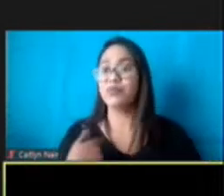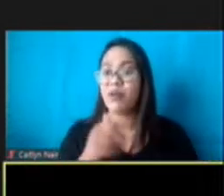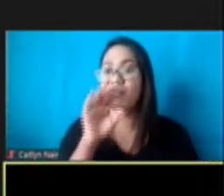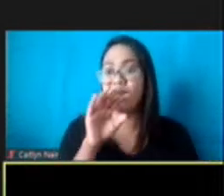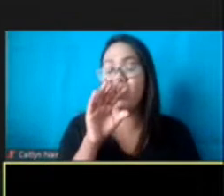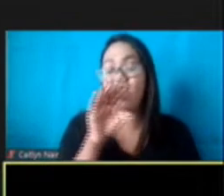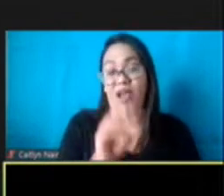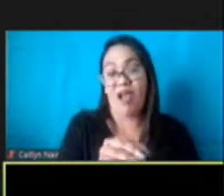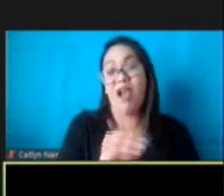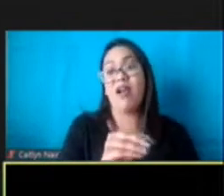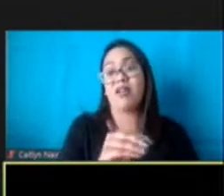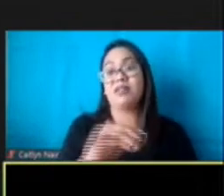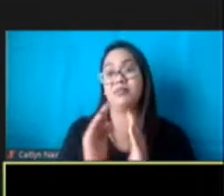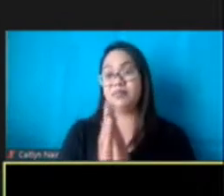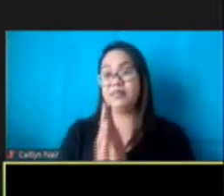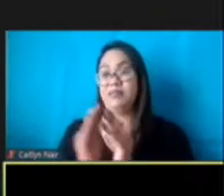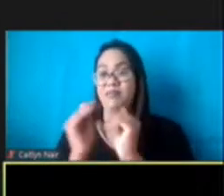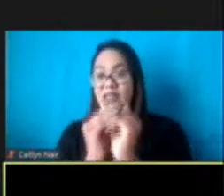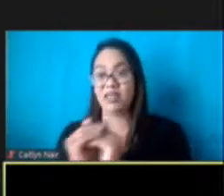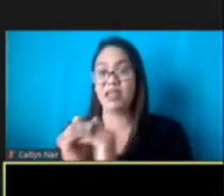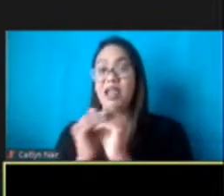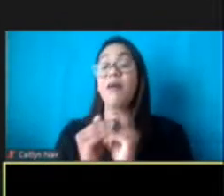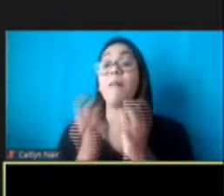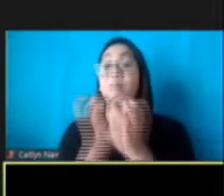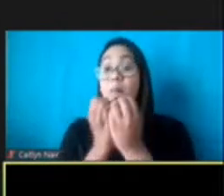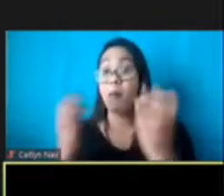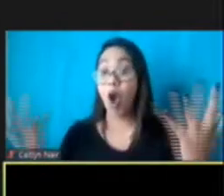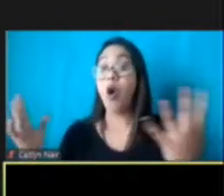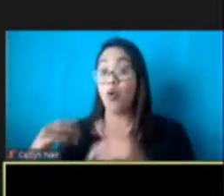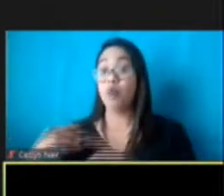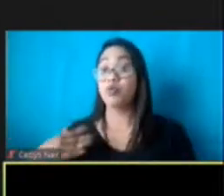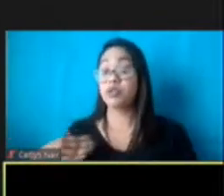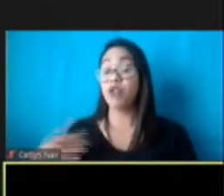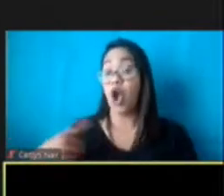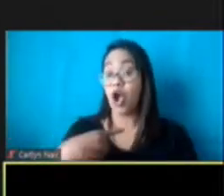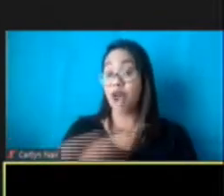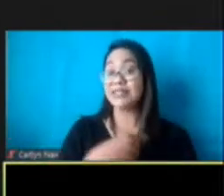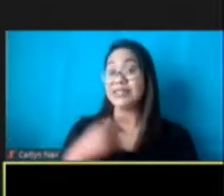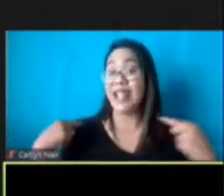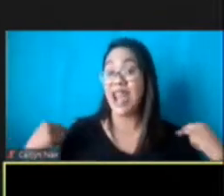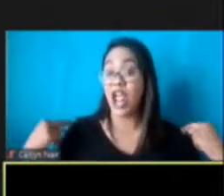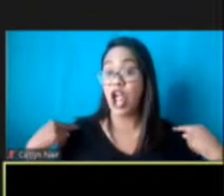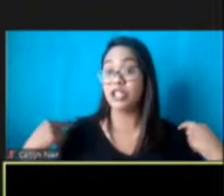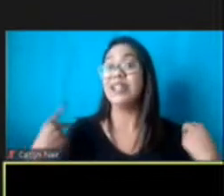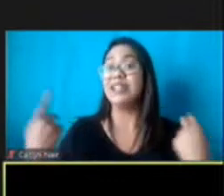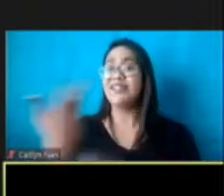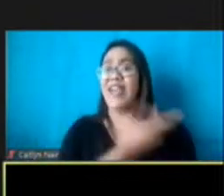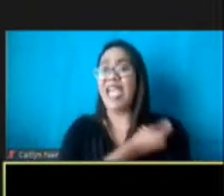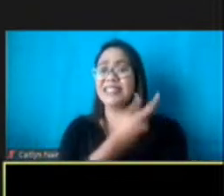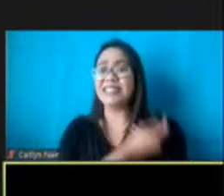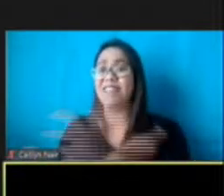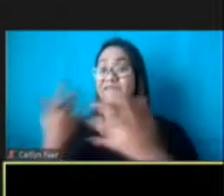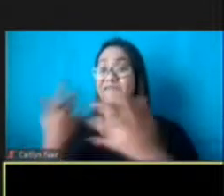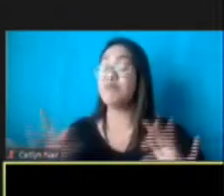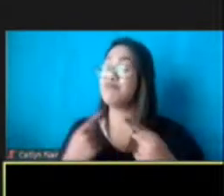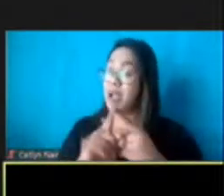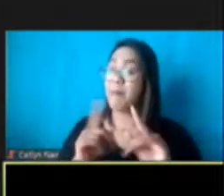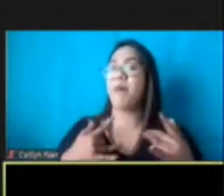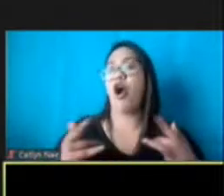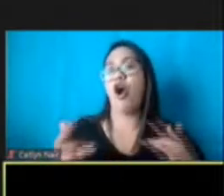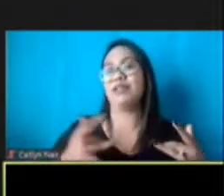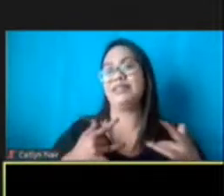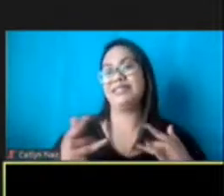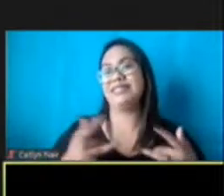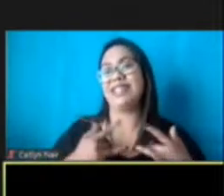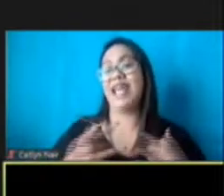most of our healthcare workers are vaccinated. And I must say that we still are worried about the fact that in terms